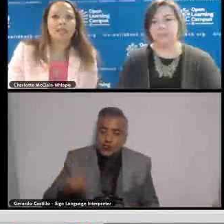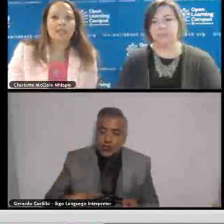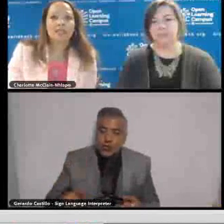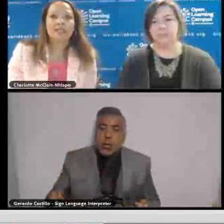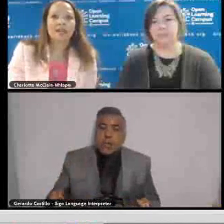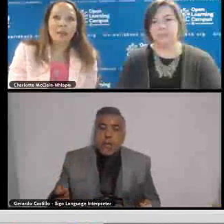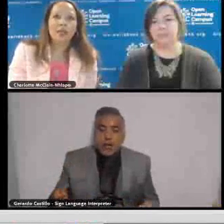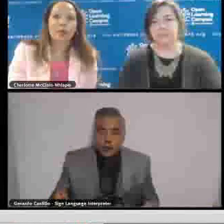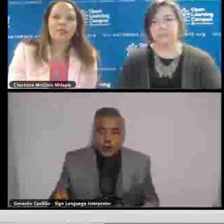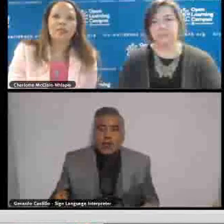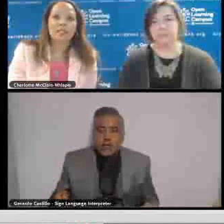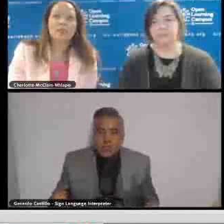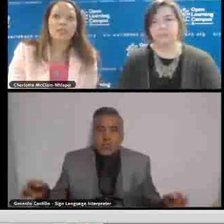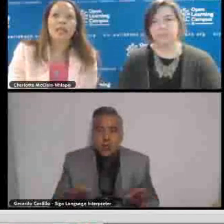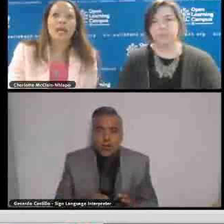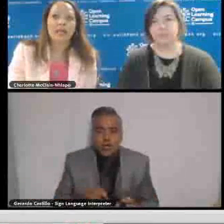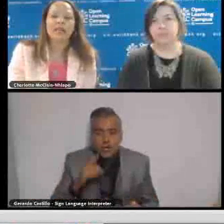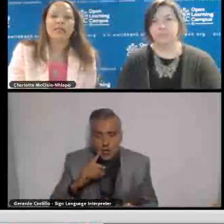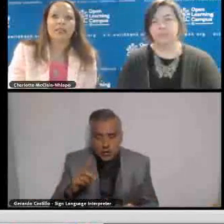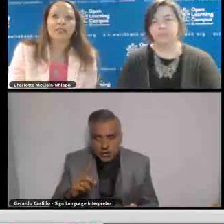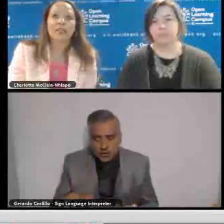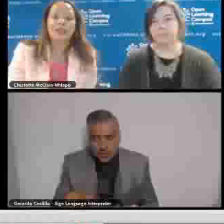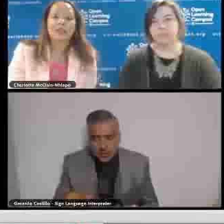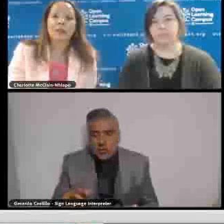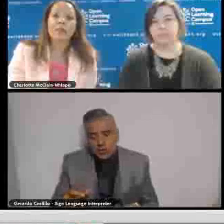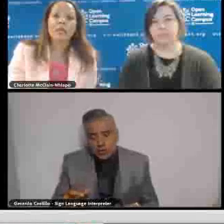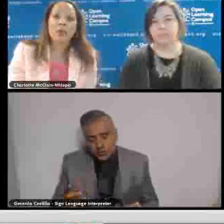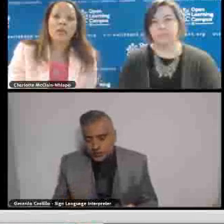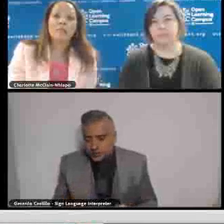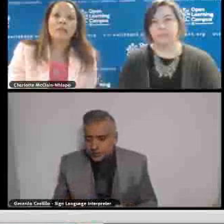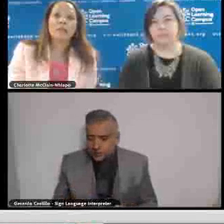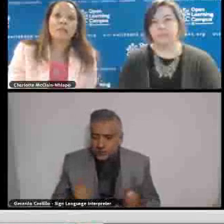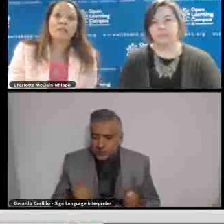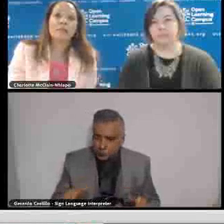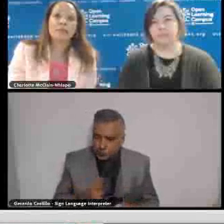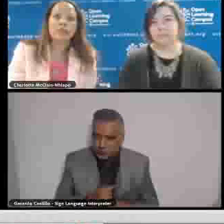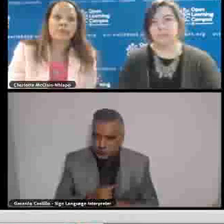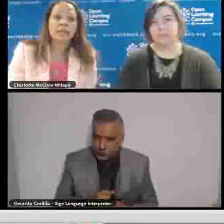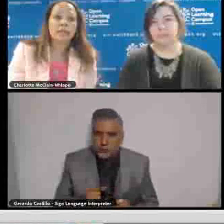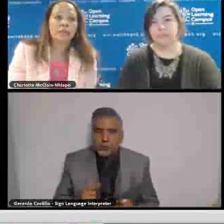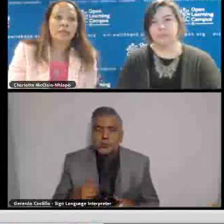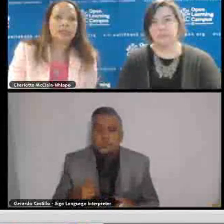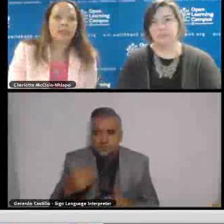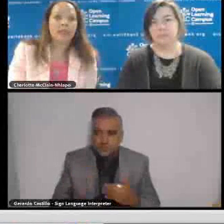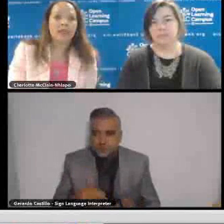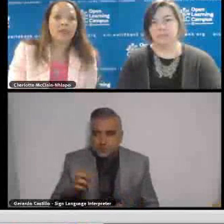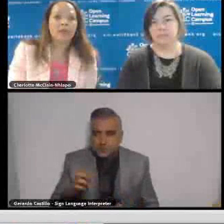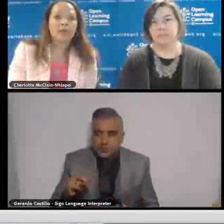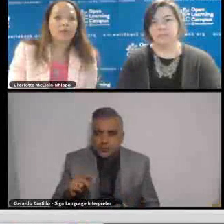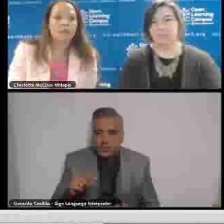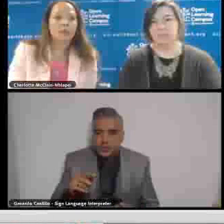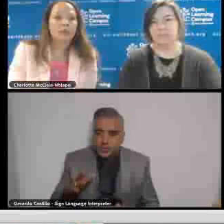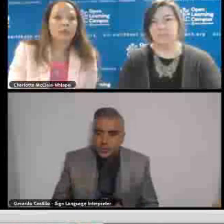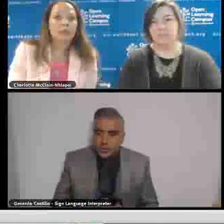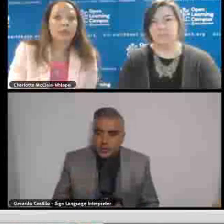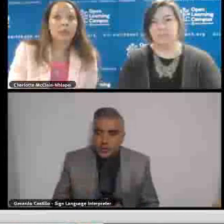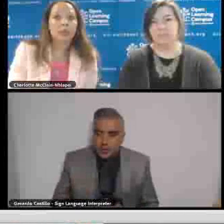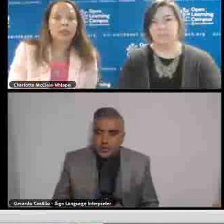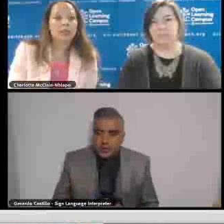is important for disability and vice versa. So trying to make those inroads and those entry points at every point would be really